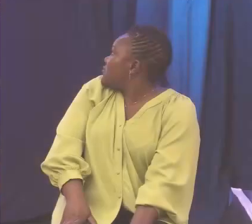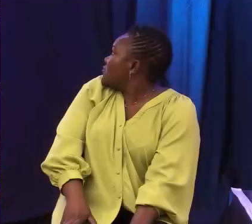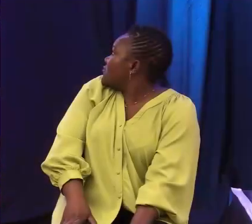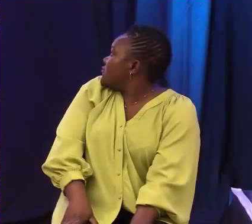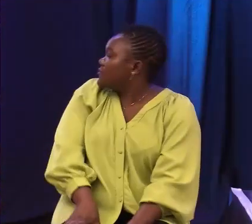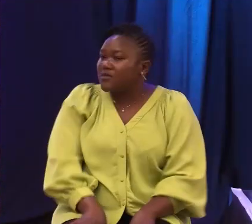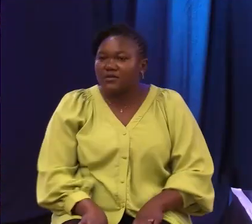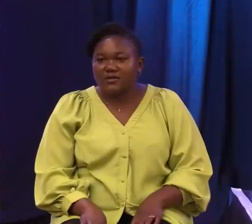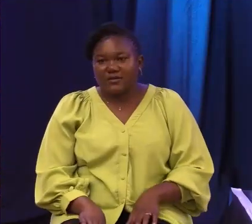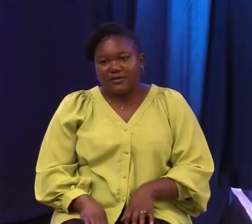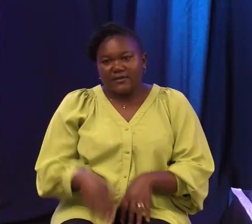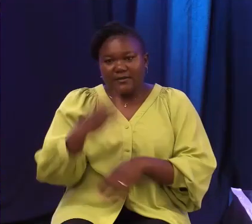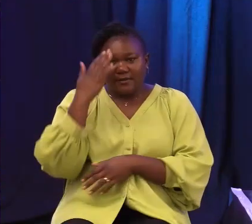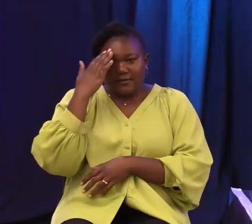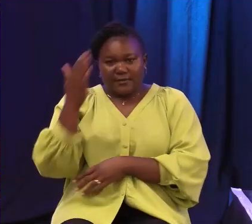Afternoon, everyone.